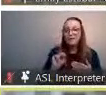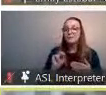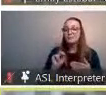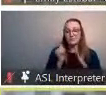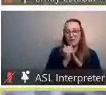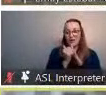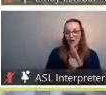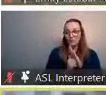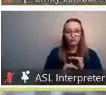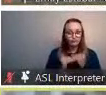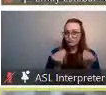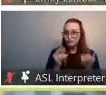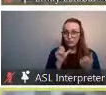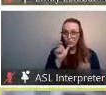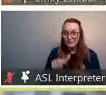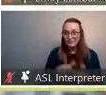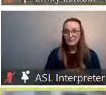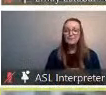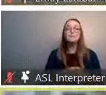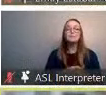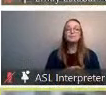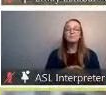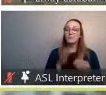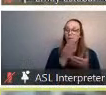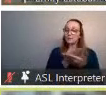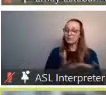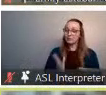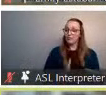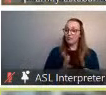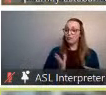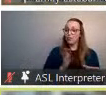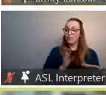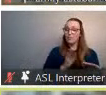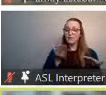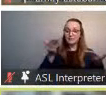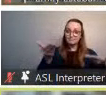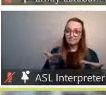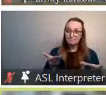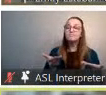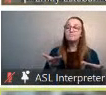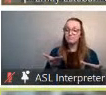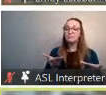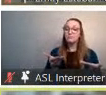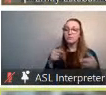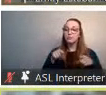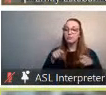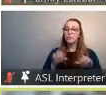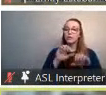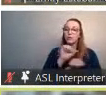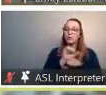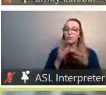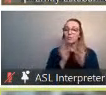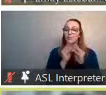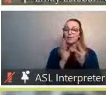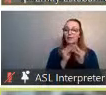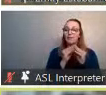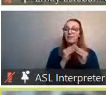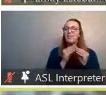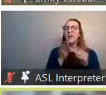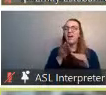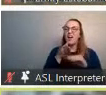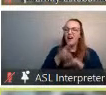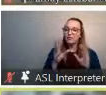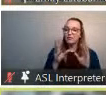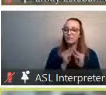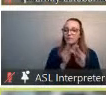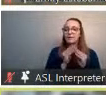are formally introduced at a workgroup meeting will be available on CET in the days preceding each meeting